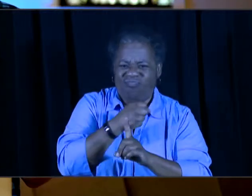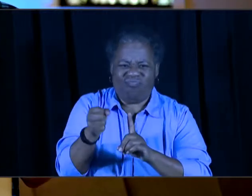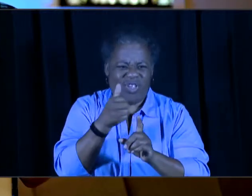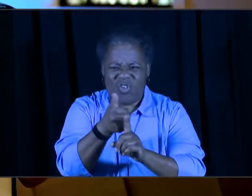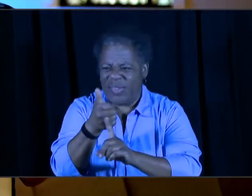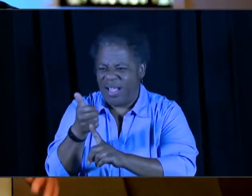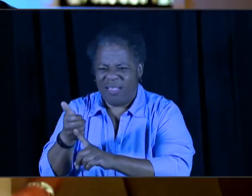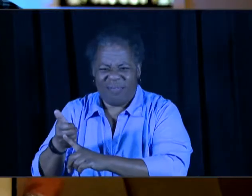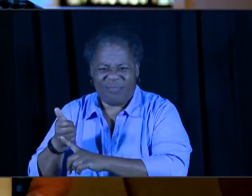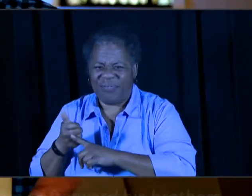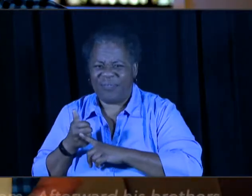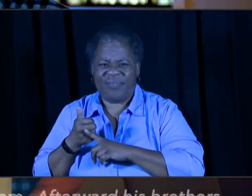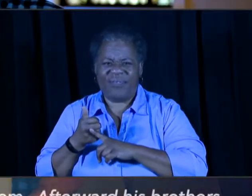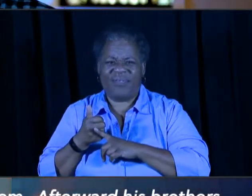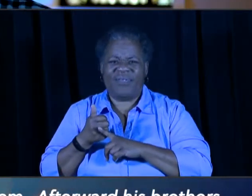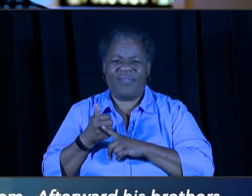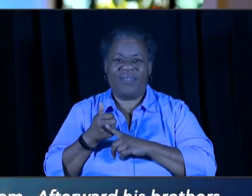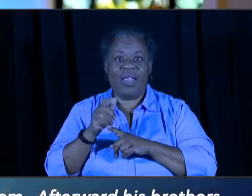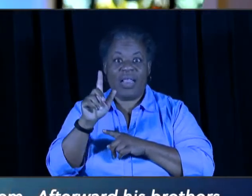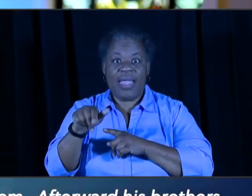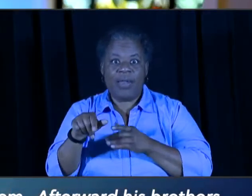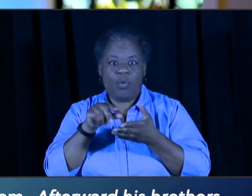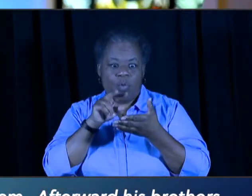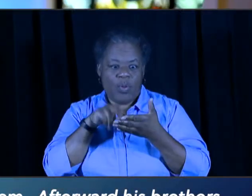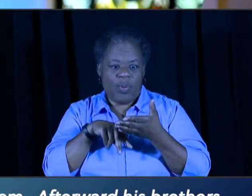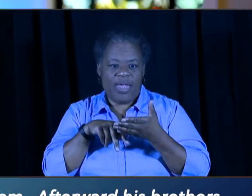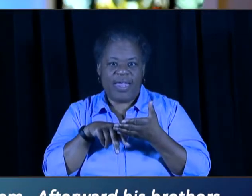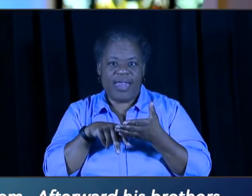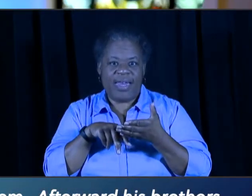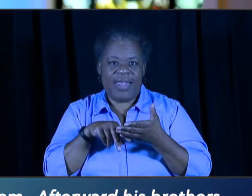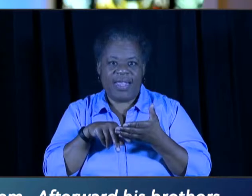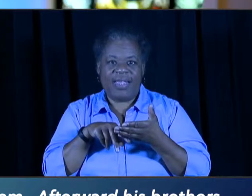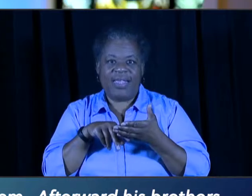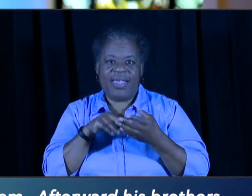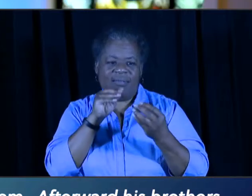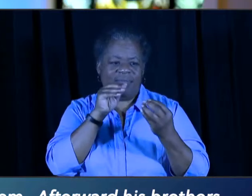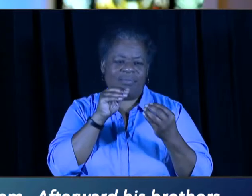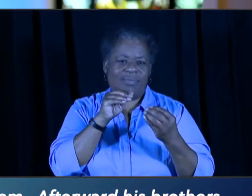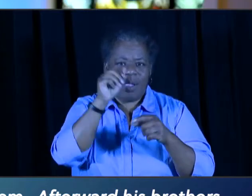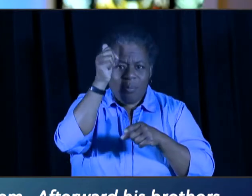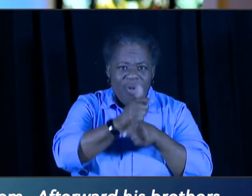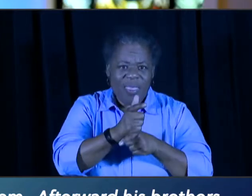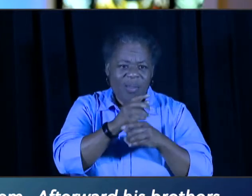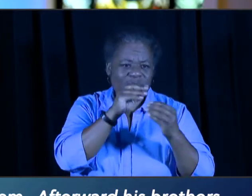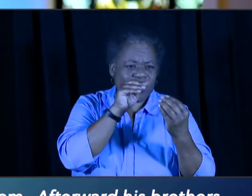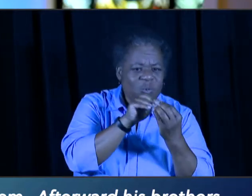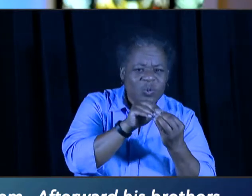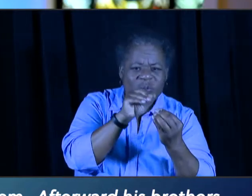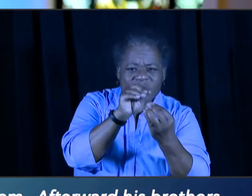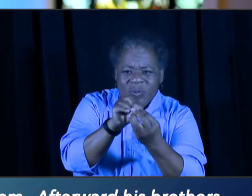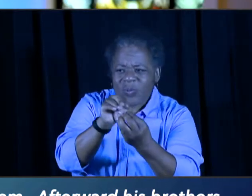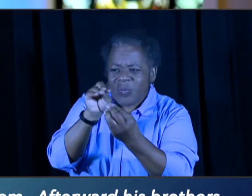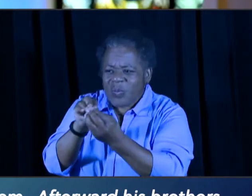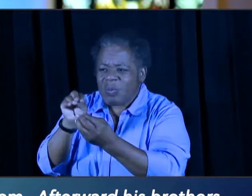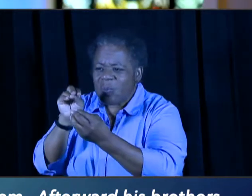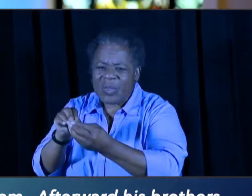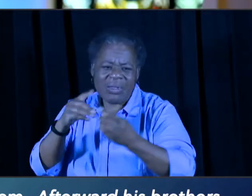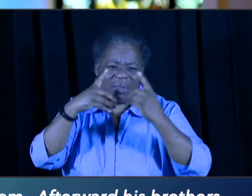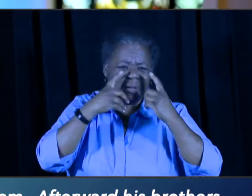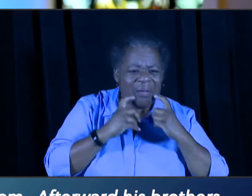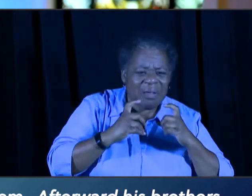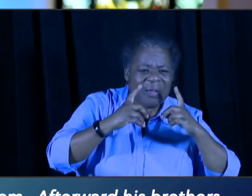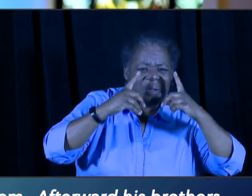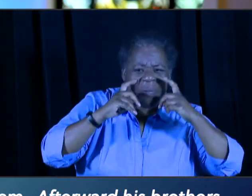says. And a few verses later we read, "And he kissed all his brothers and wept over them. And